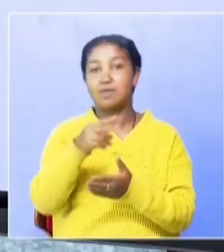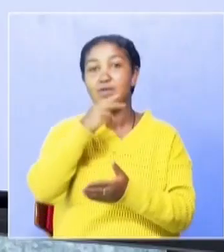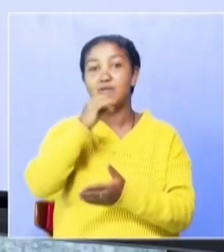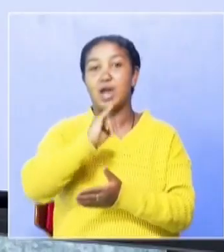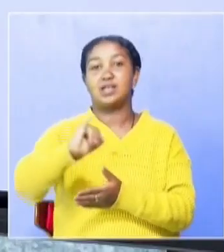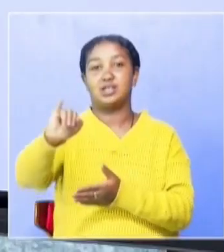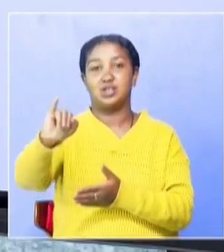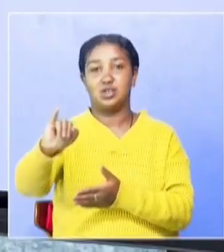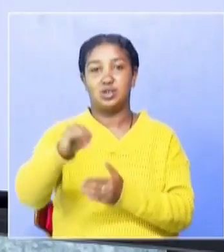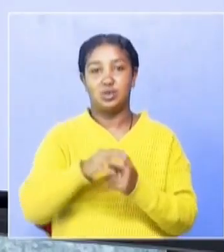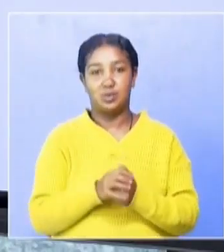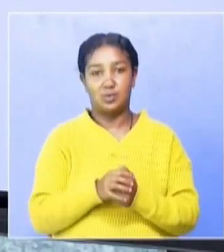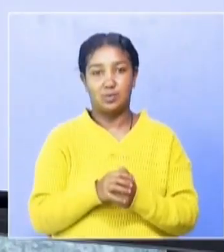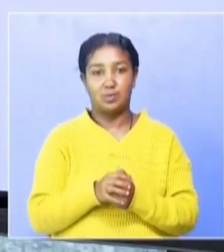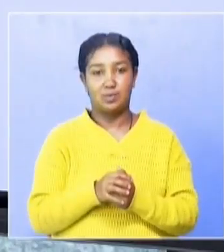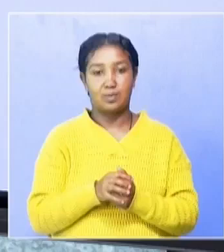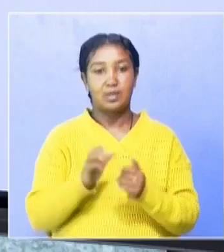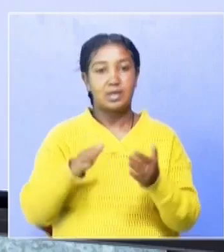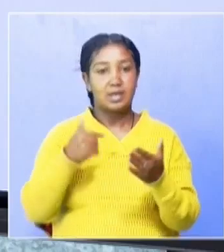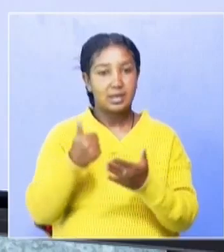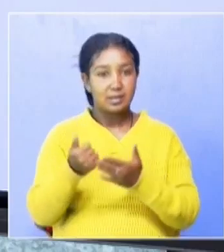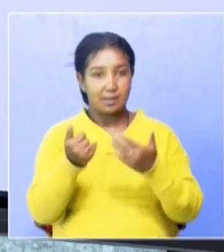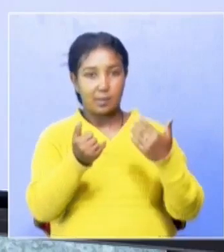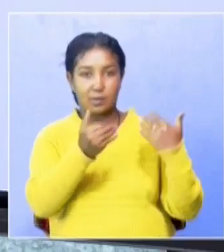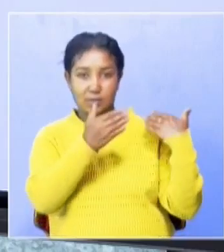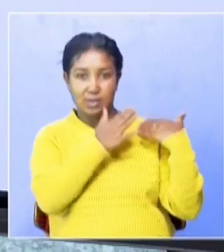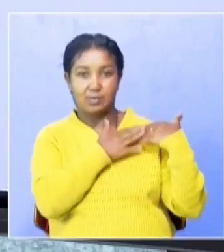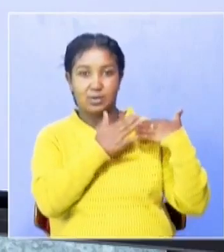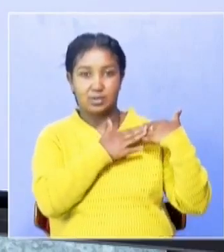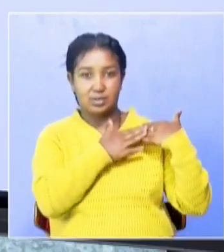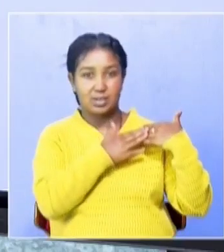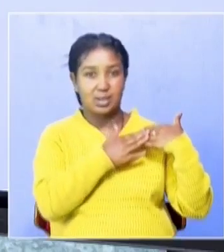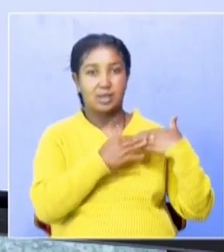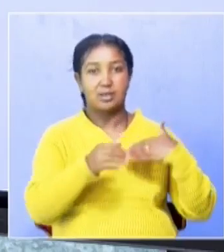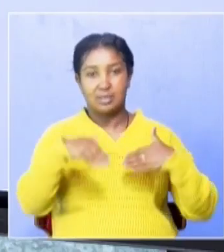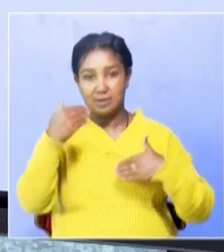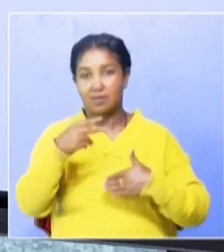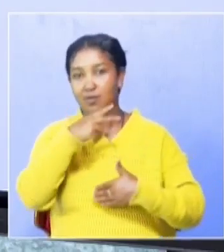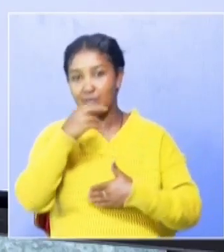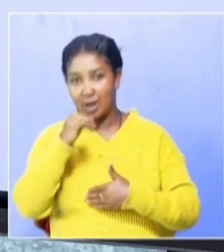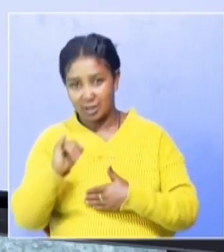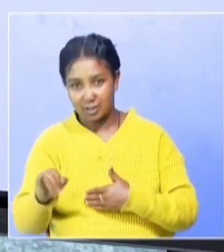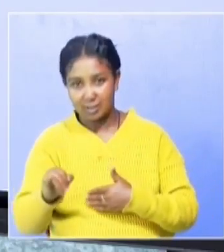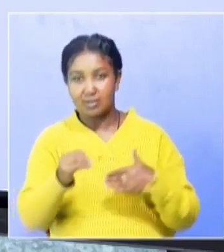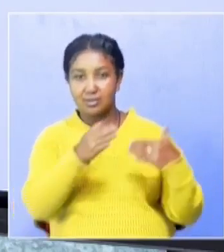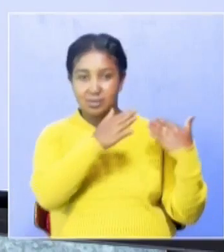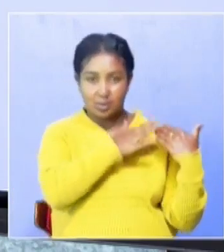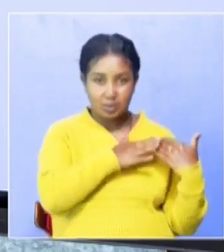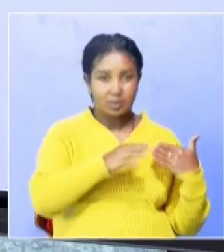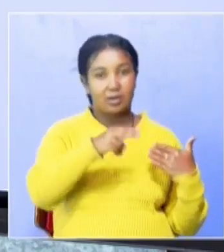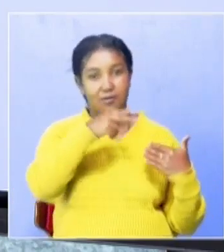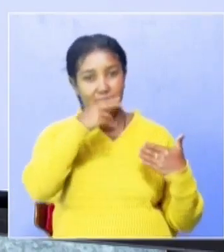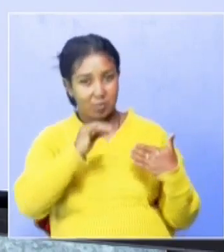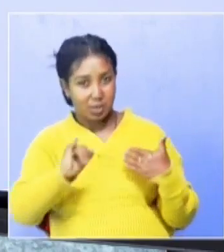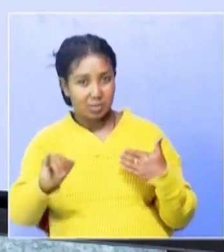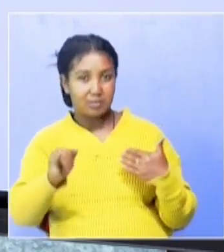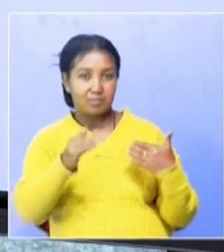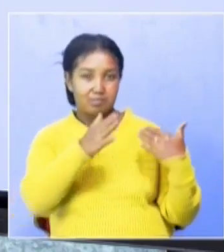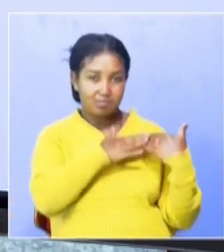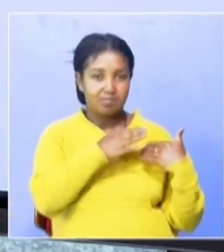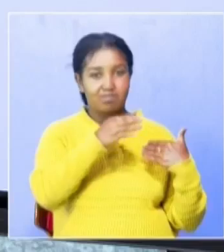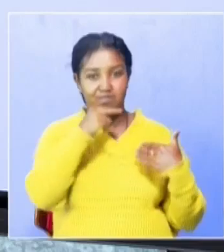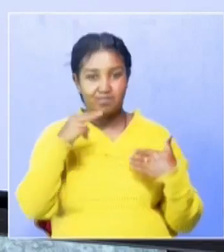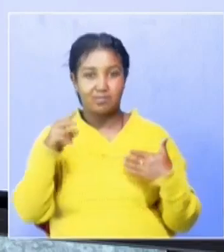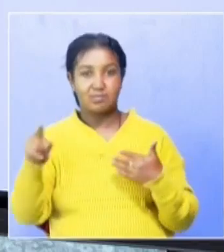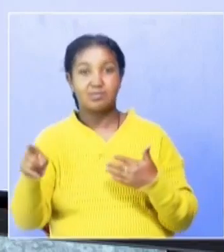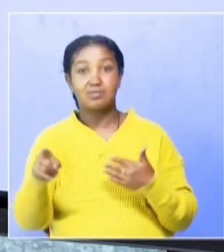Verb ing. Here is the subject. Verb ing. The subject, verb ing. That this one